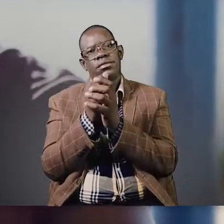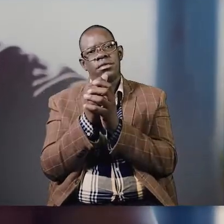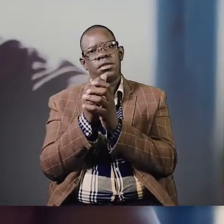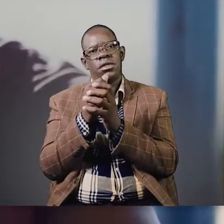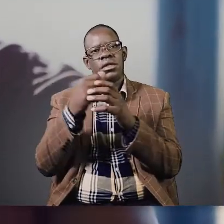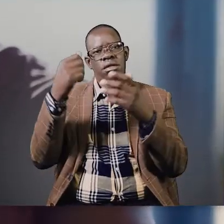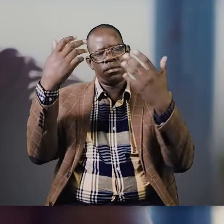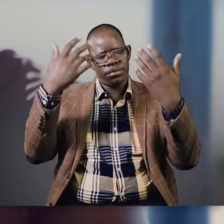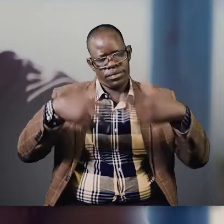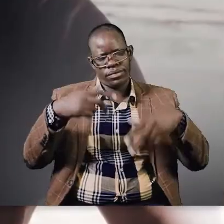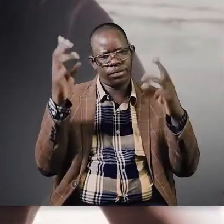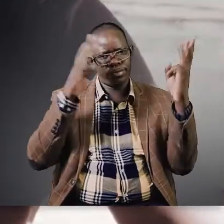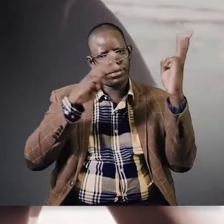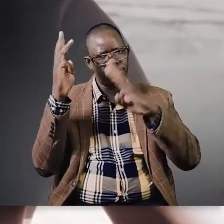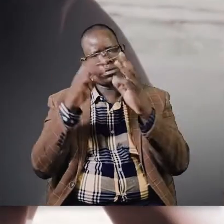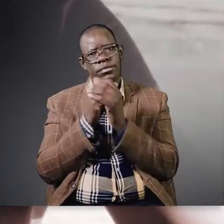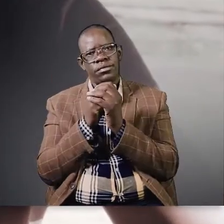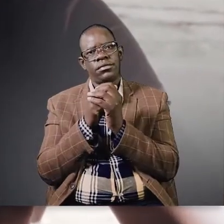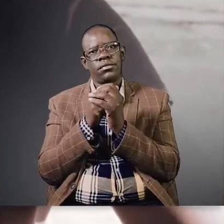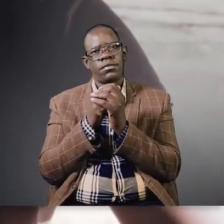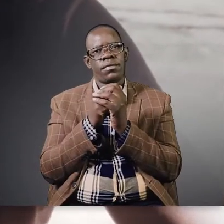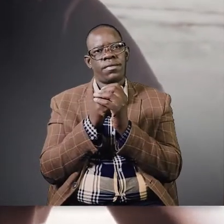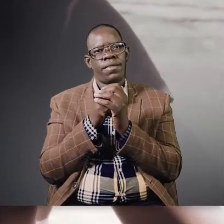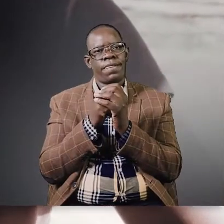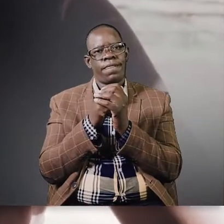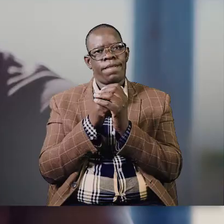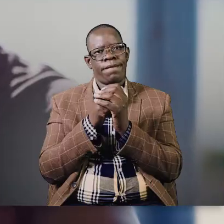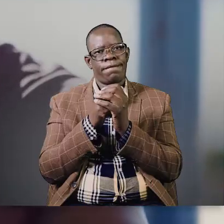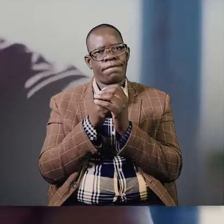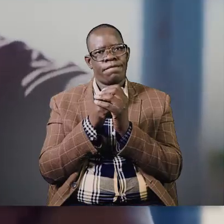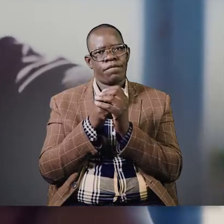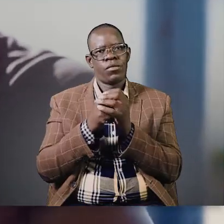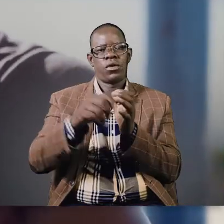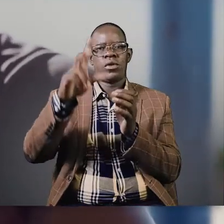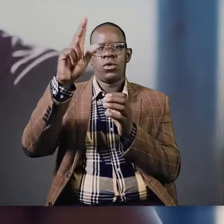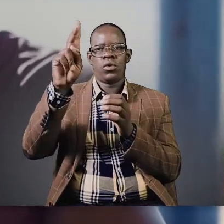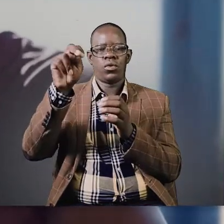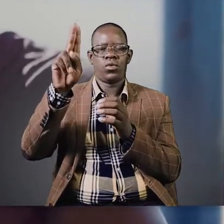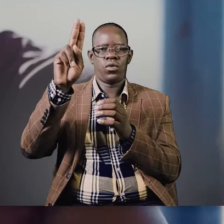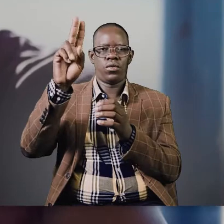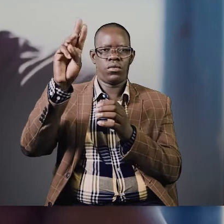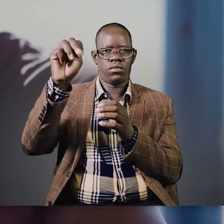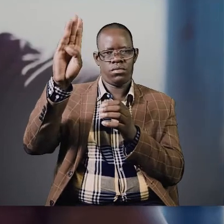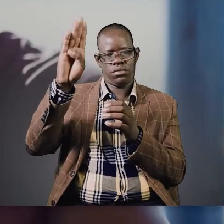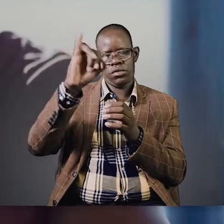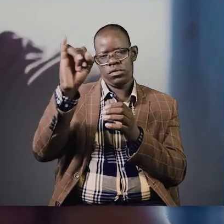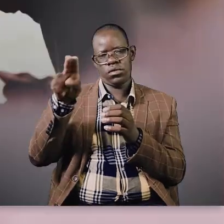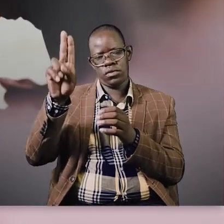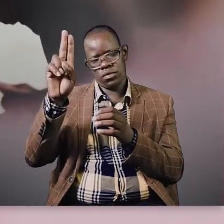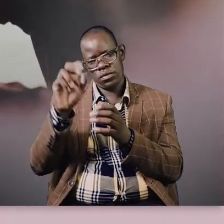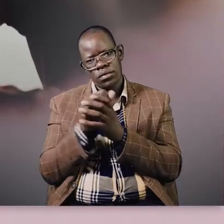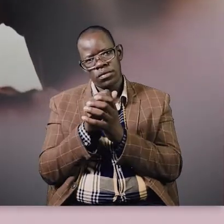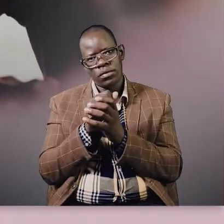the pollutants entering the air are higher. I see. Now, Kumbadu, could you give us a description of these causes